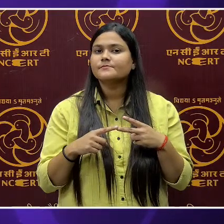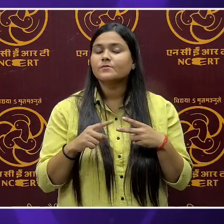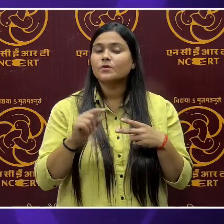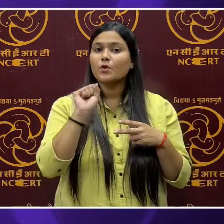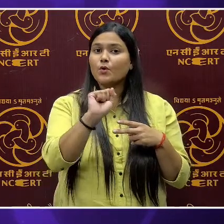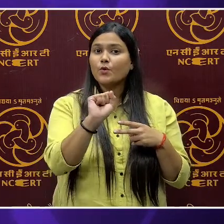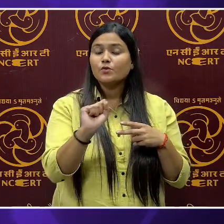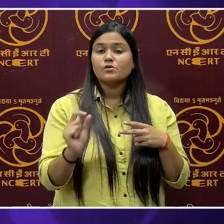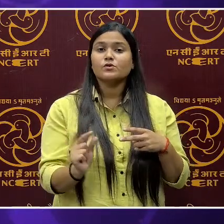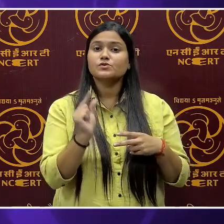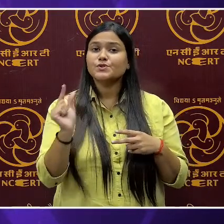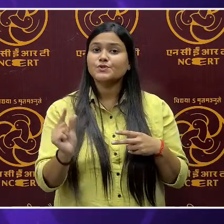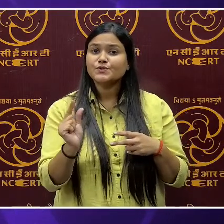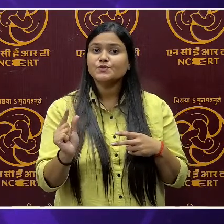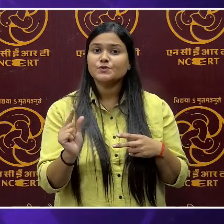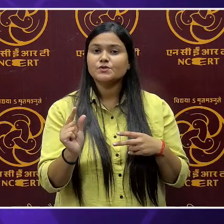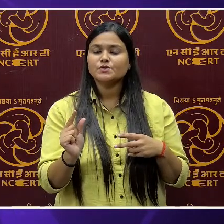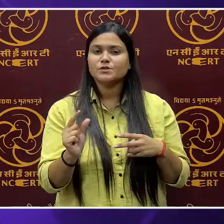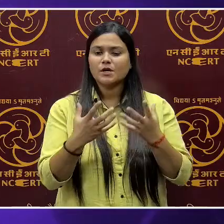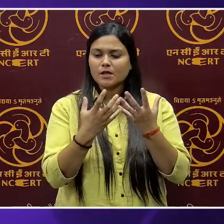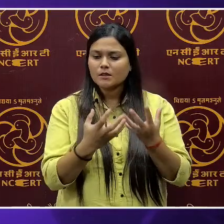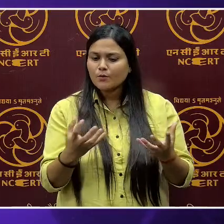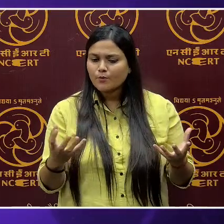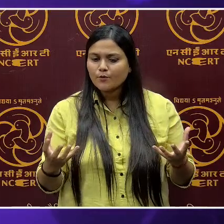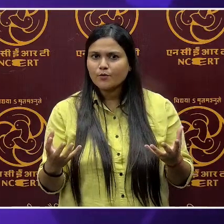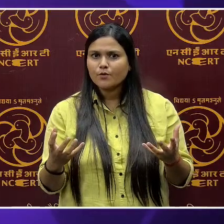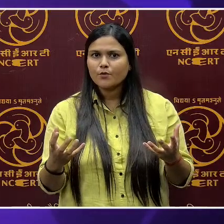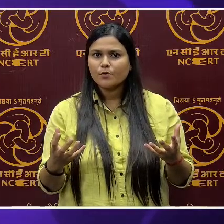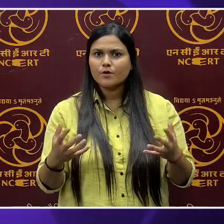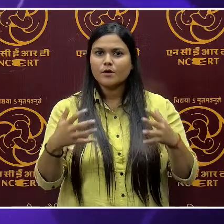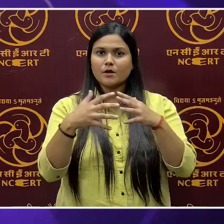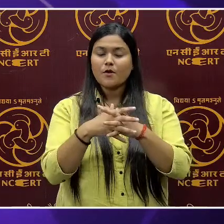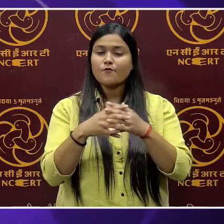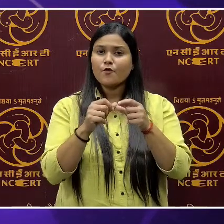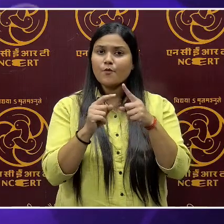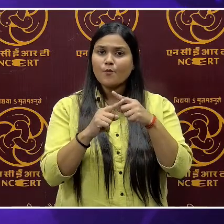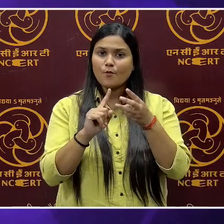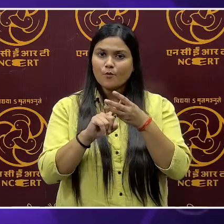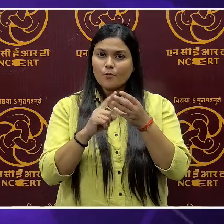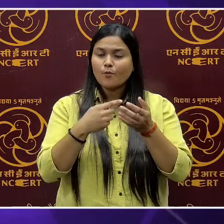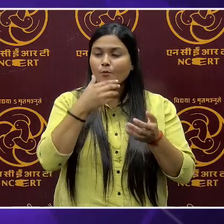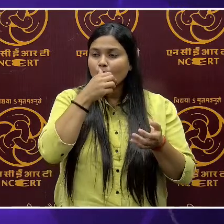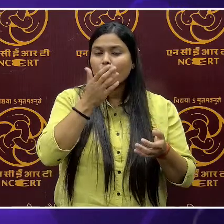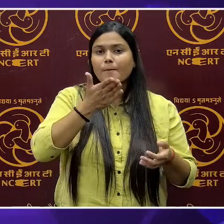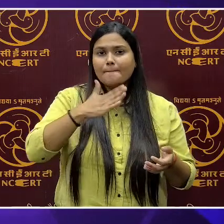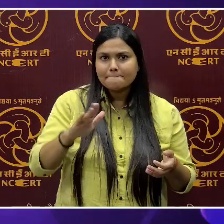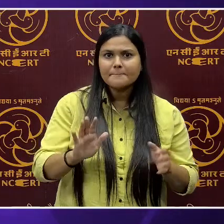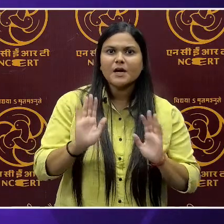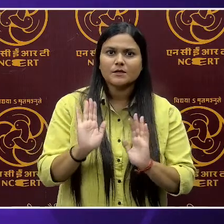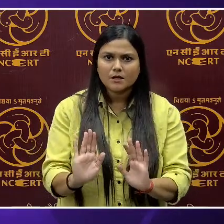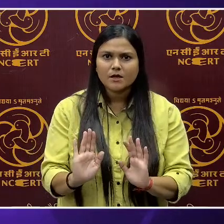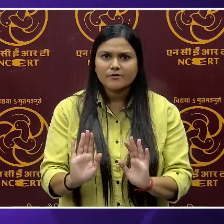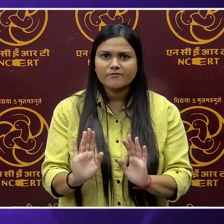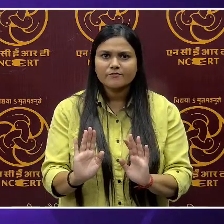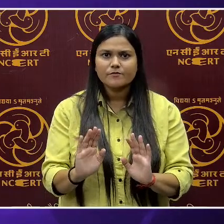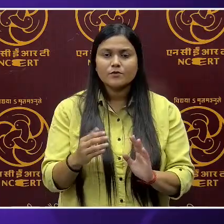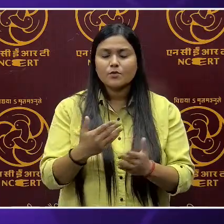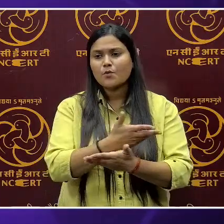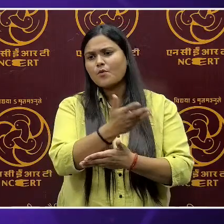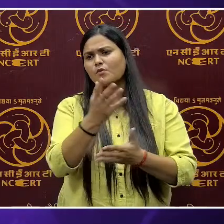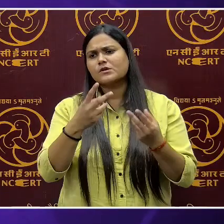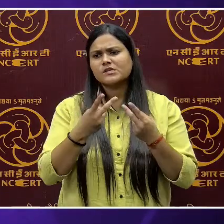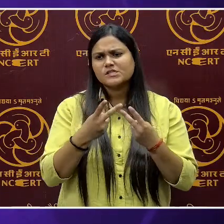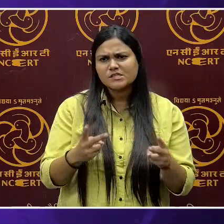should use products which are water efficient. That means all your